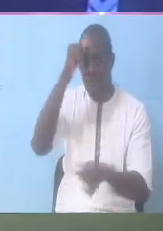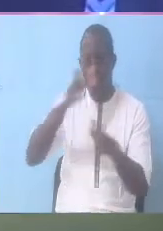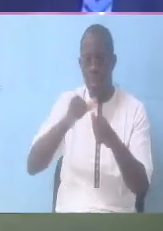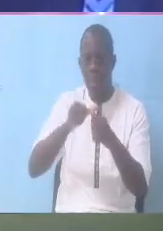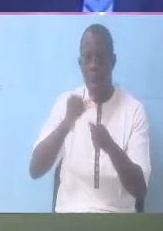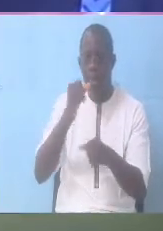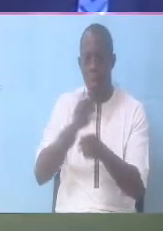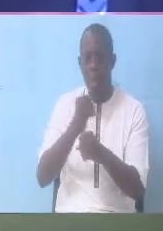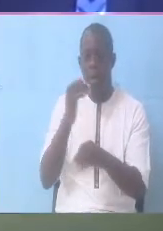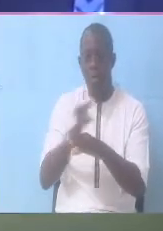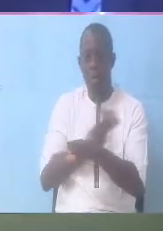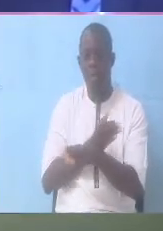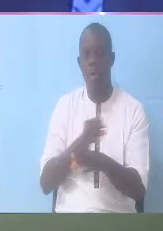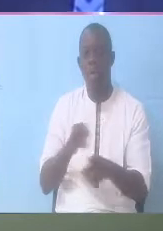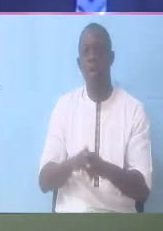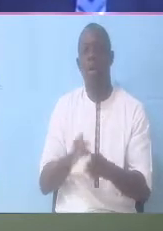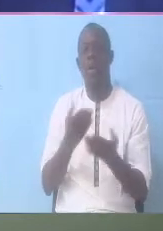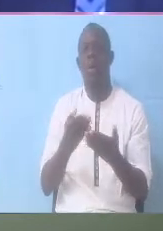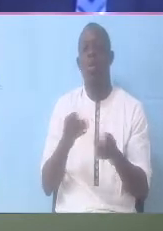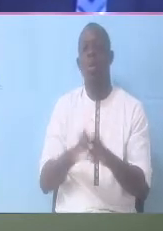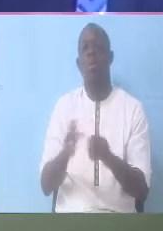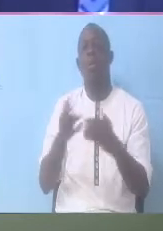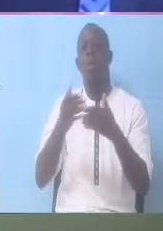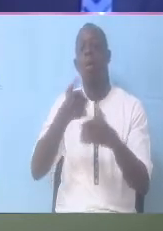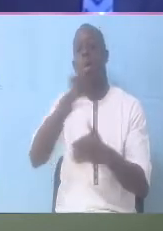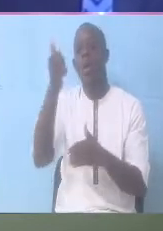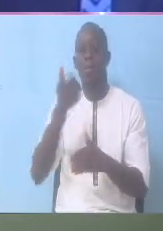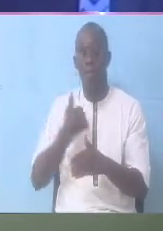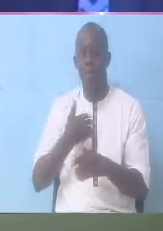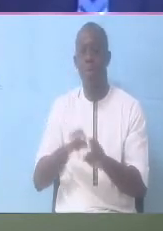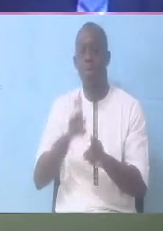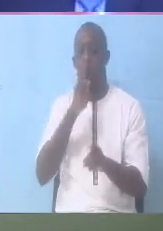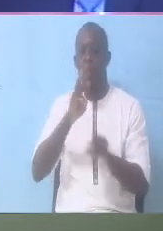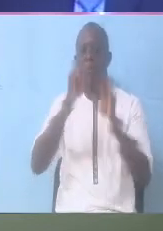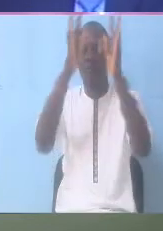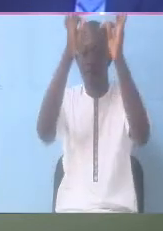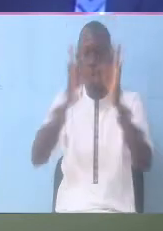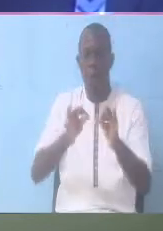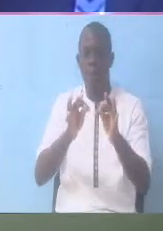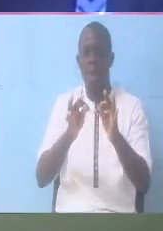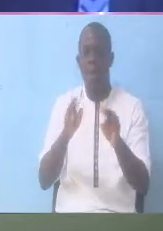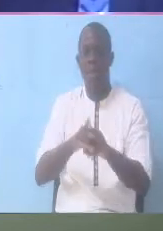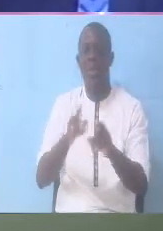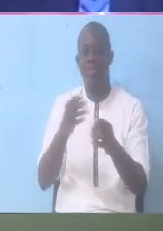were people who are going to come to form up a government against him, like when you go to campaign.